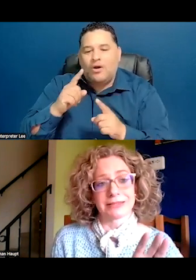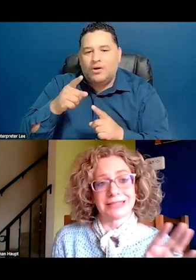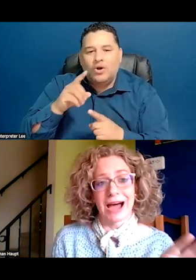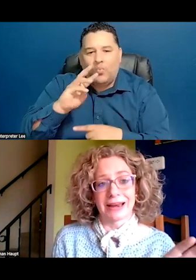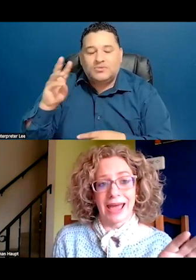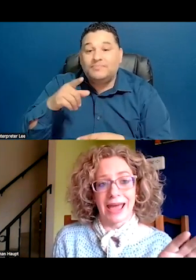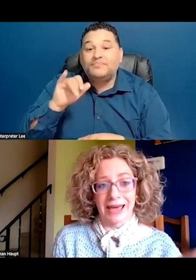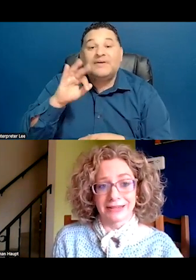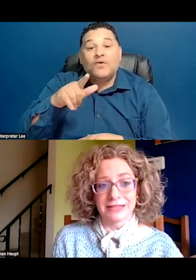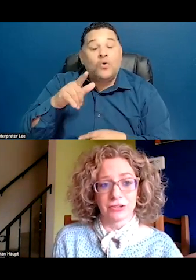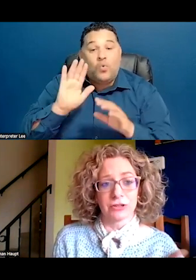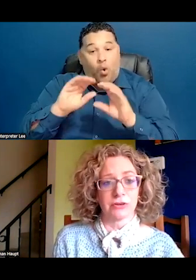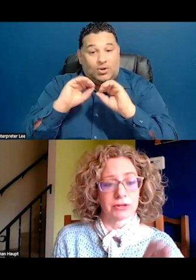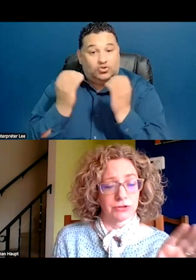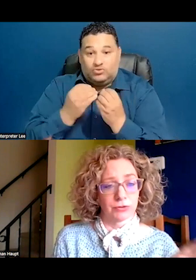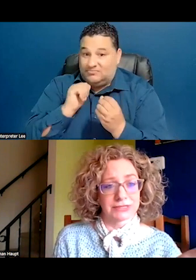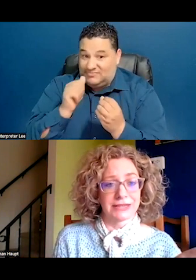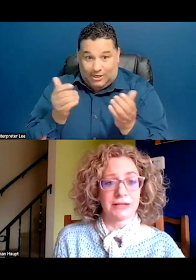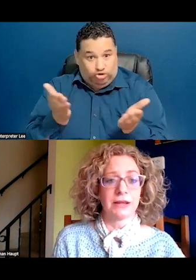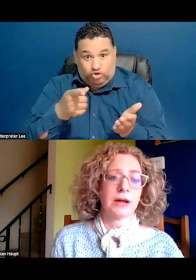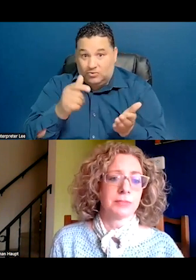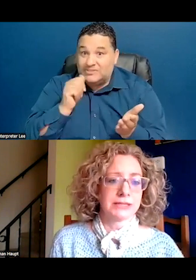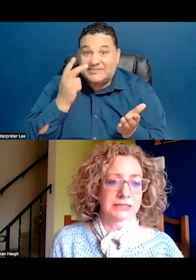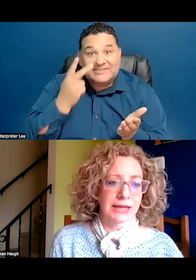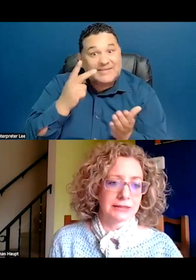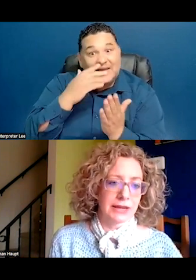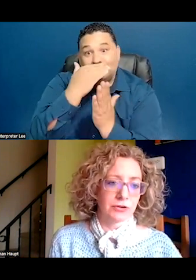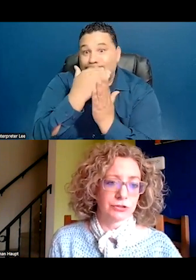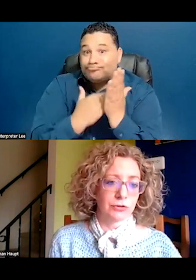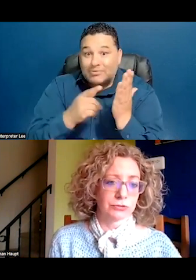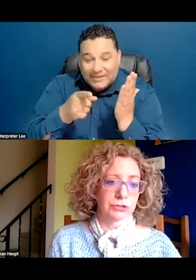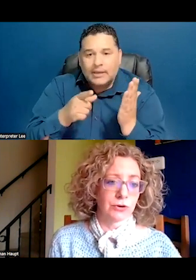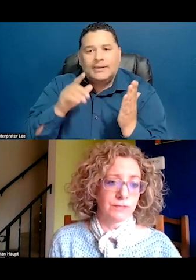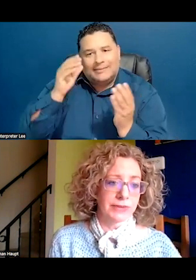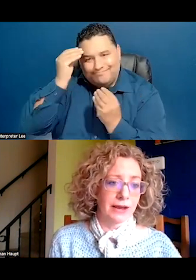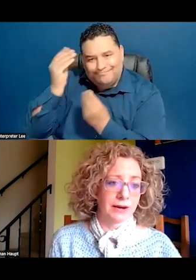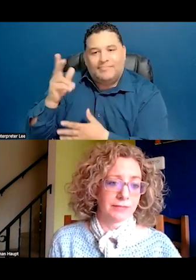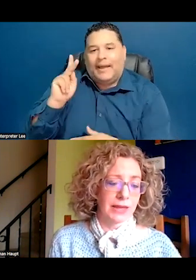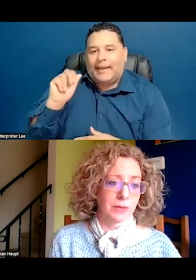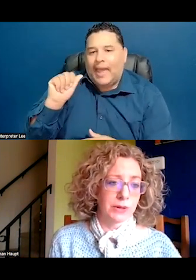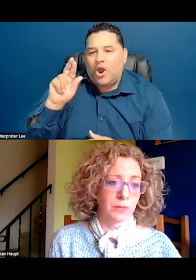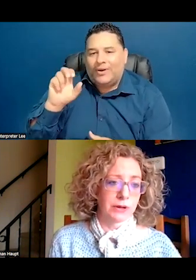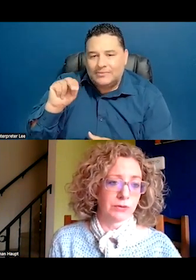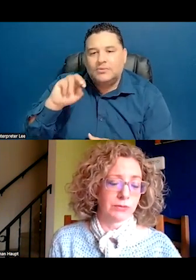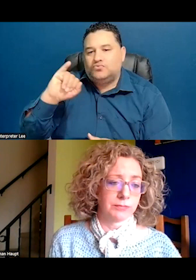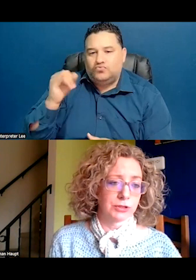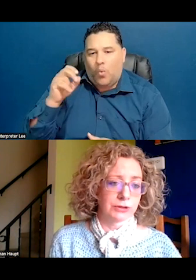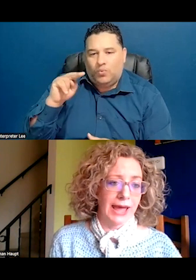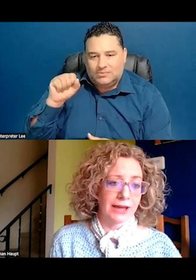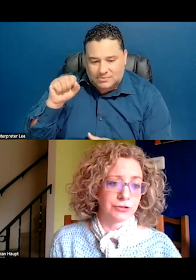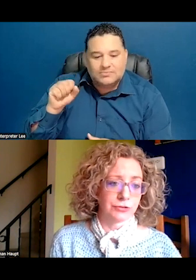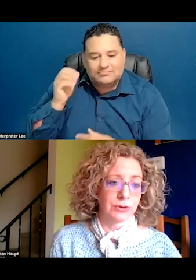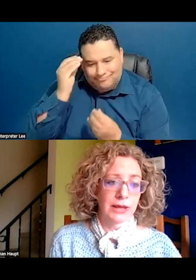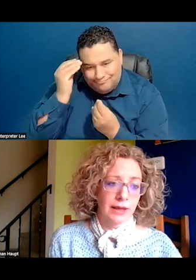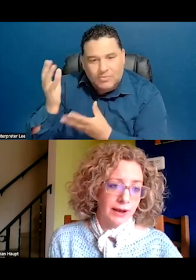the way, is not added here or you don't see it, please let Karen Jones know, and we will be sure